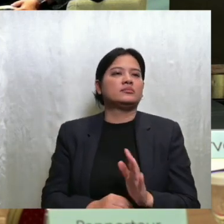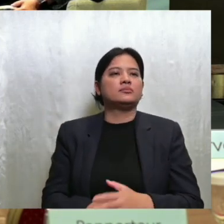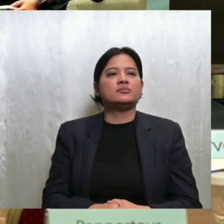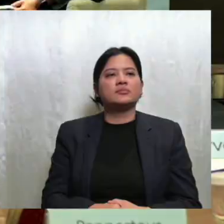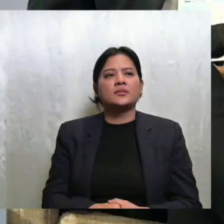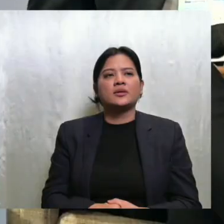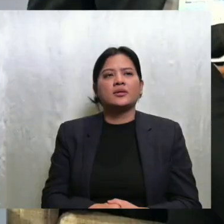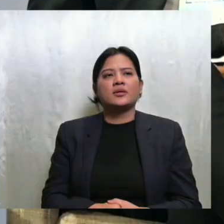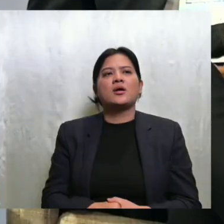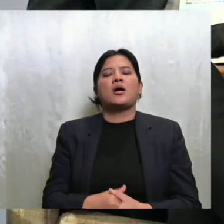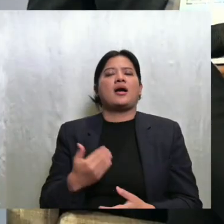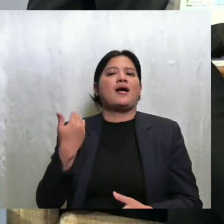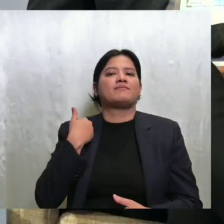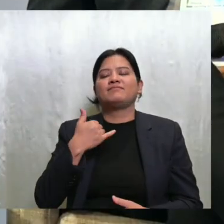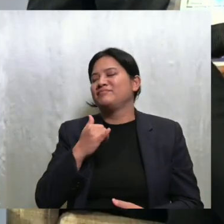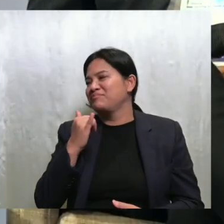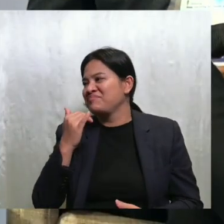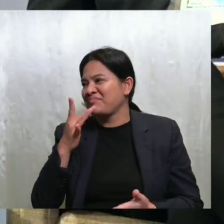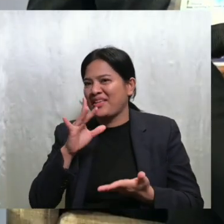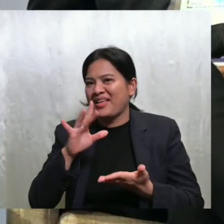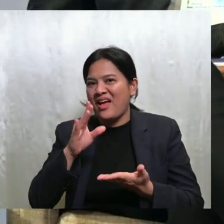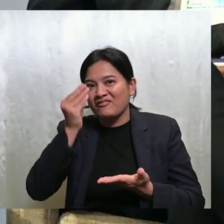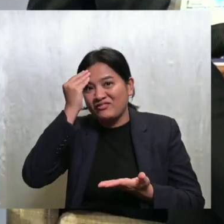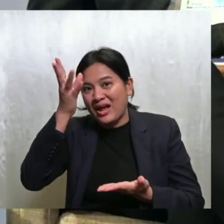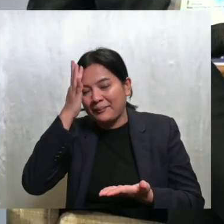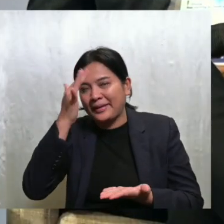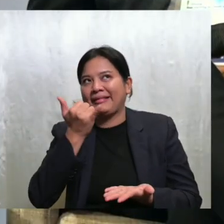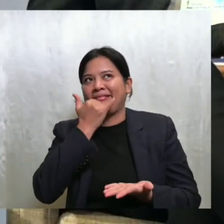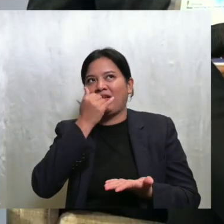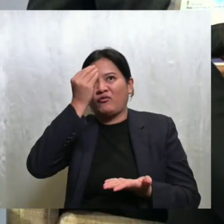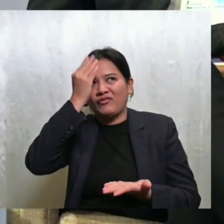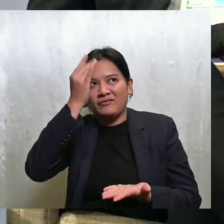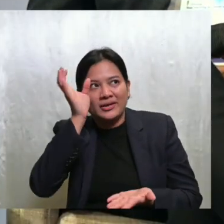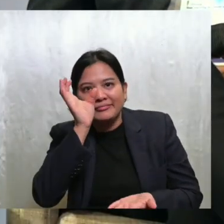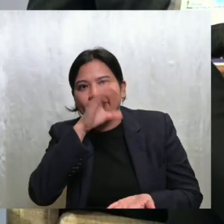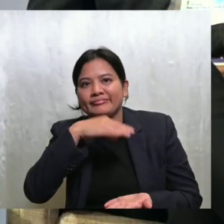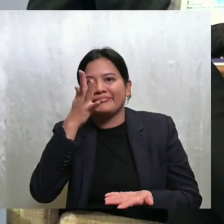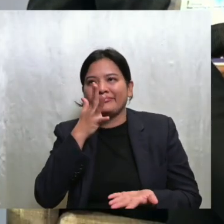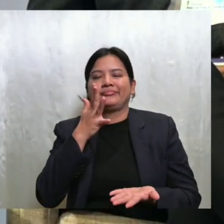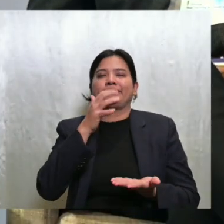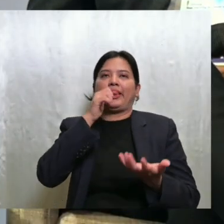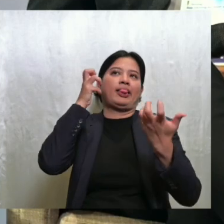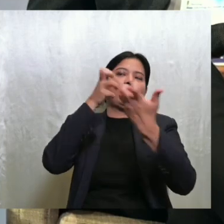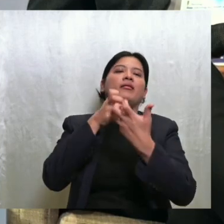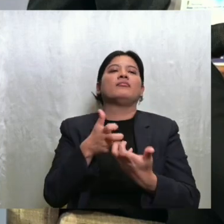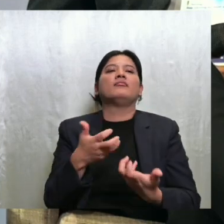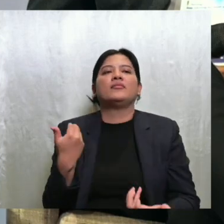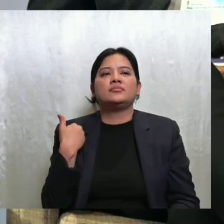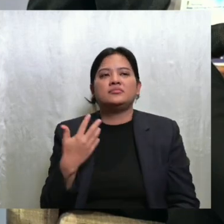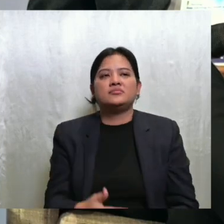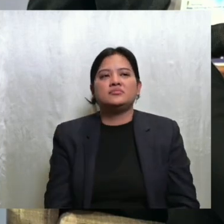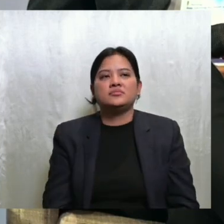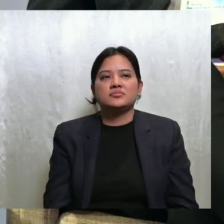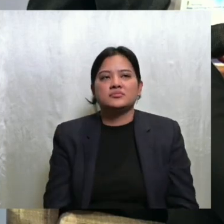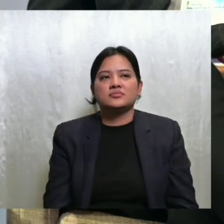learner, which is something you deliberately and desperately want to avoid. So that is one of the pitfalls. The